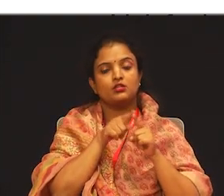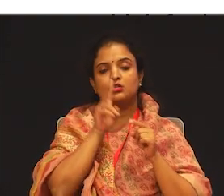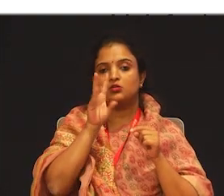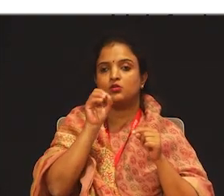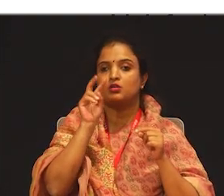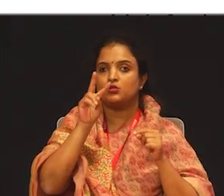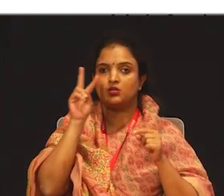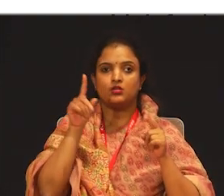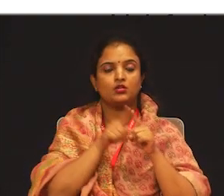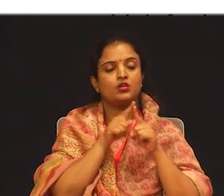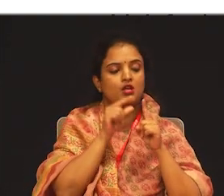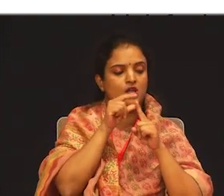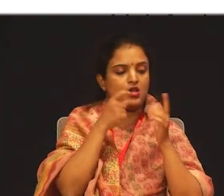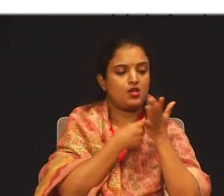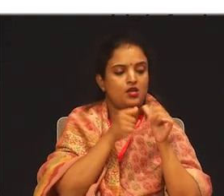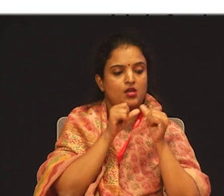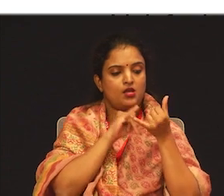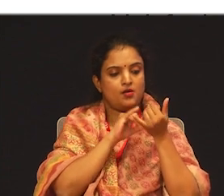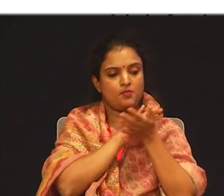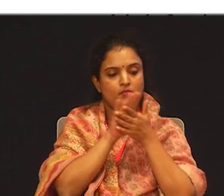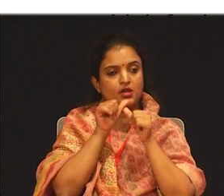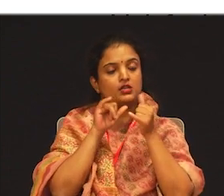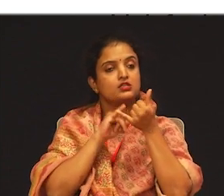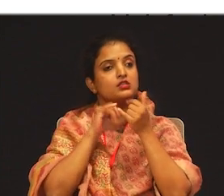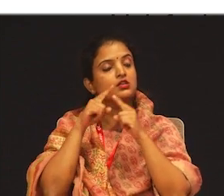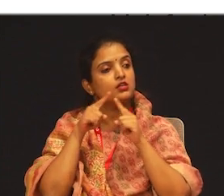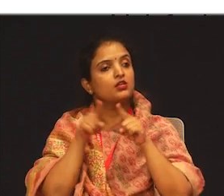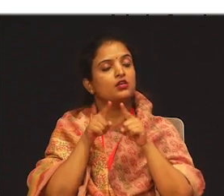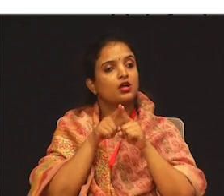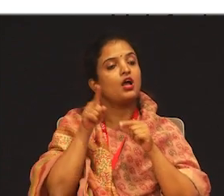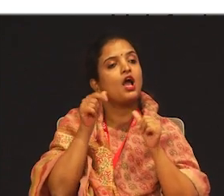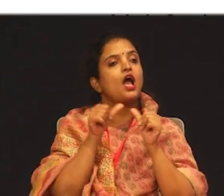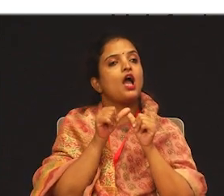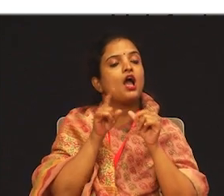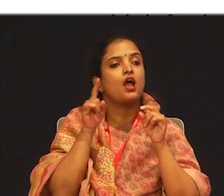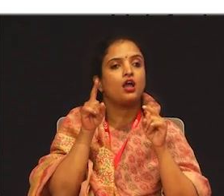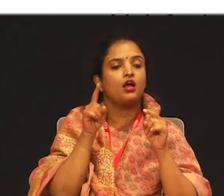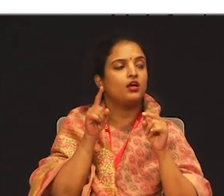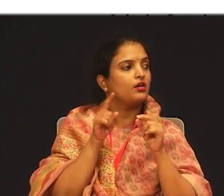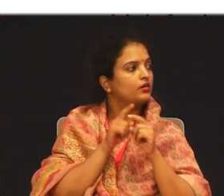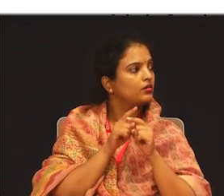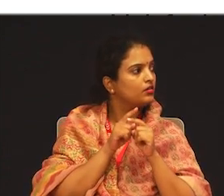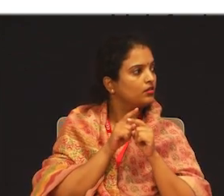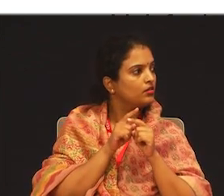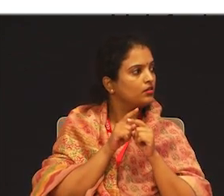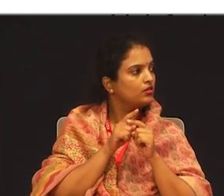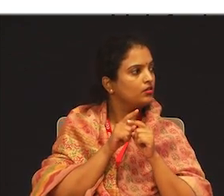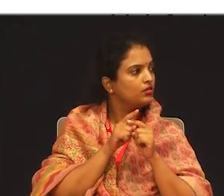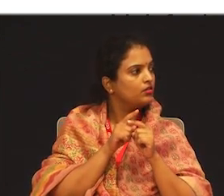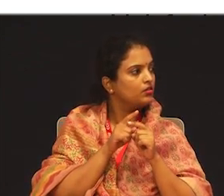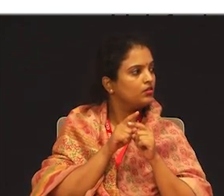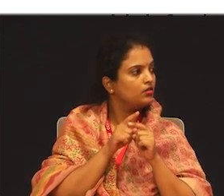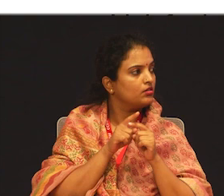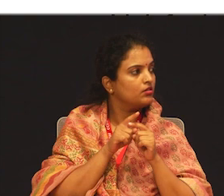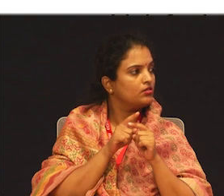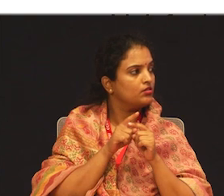launched PRASHAST as an Android app also, which is available on Google Play Store. The link, launch video, and everything is here, and they